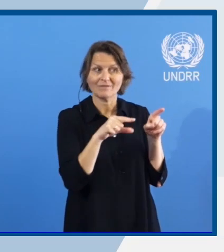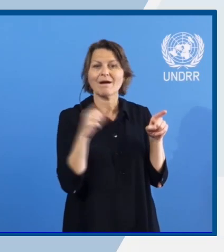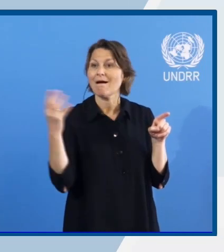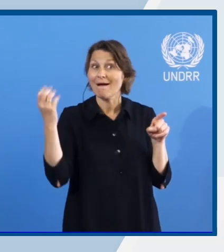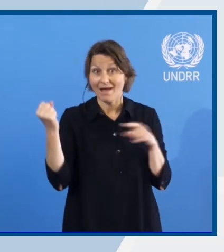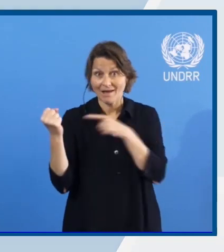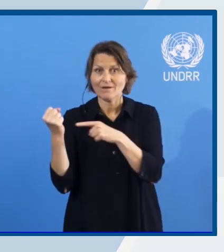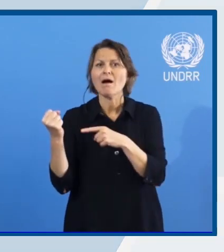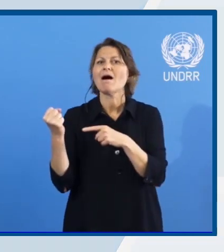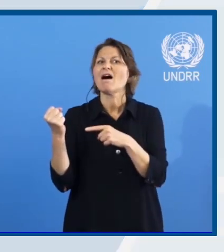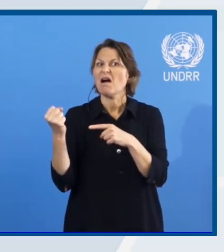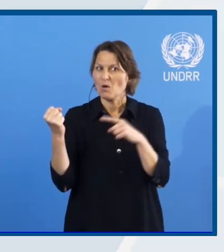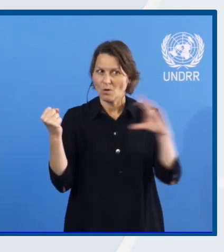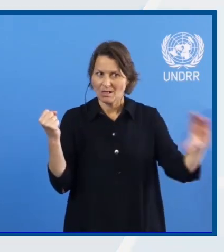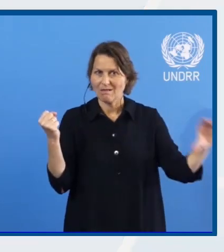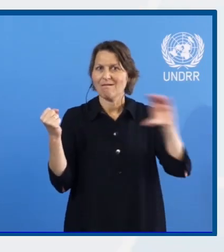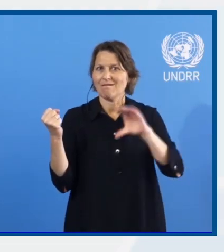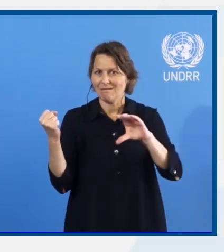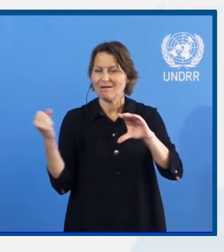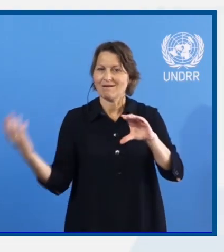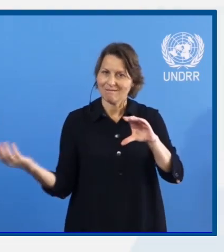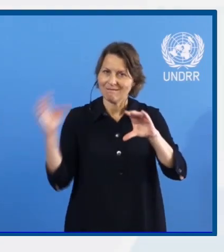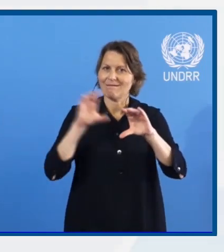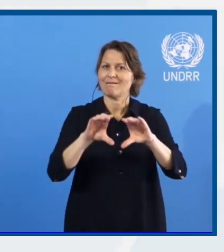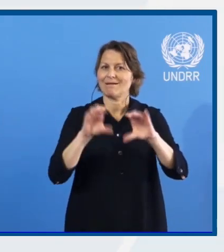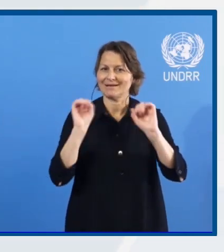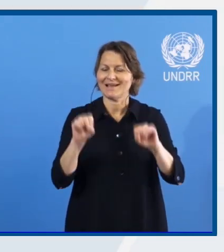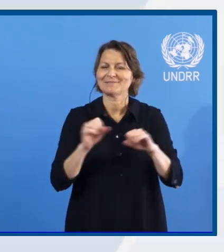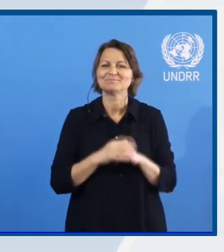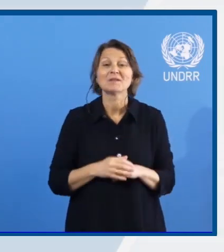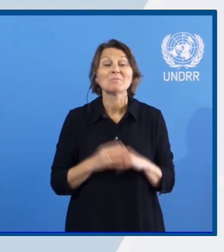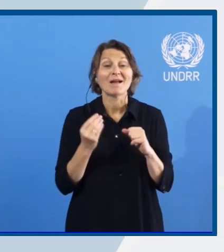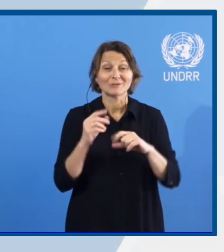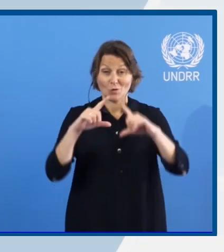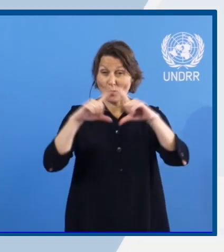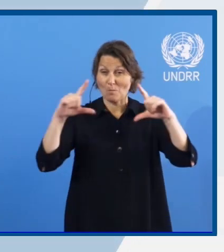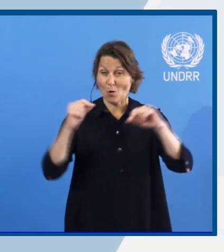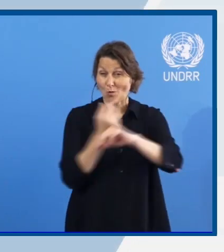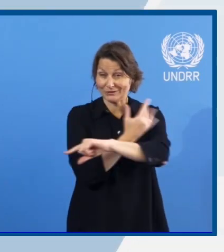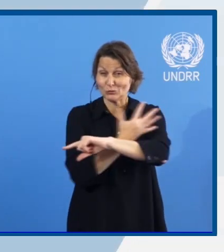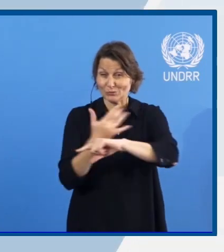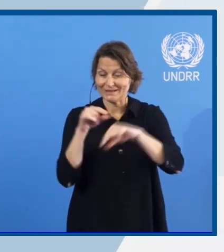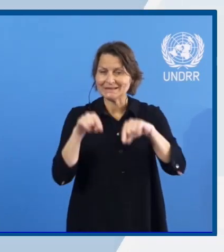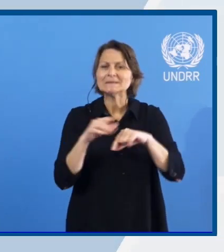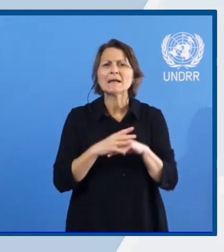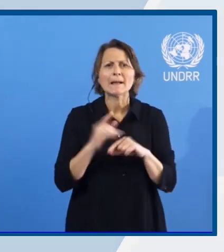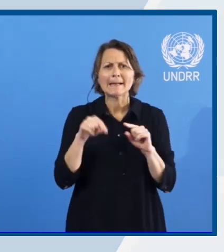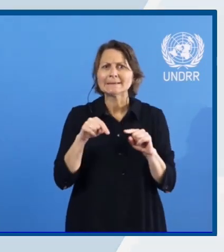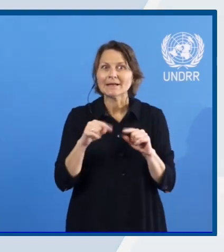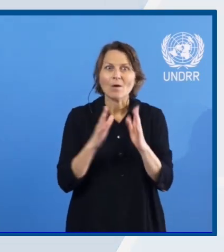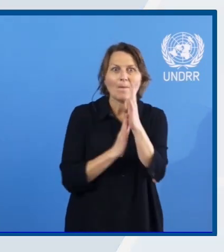mitigation actions. We need to make them also attractive. When I talk to the finance minister